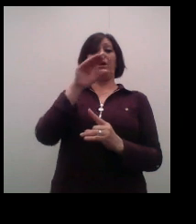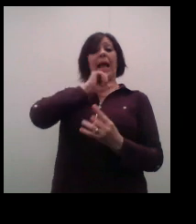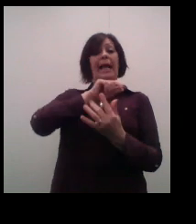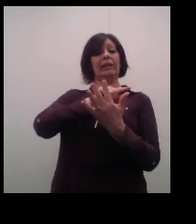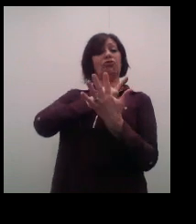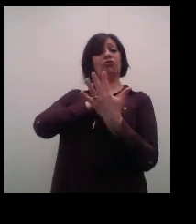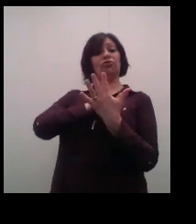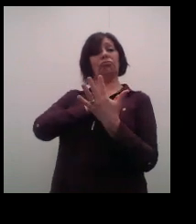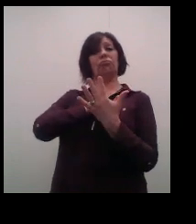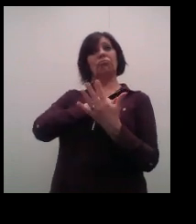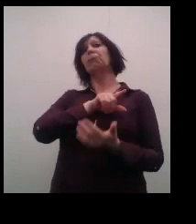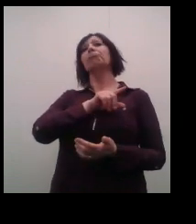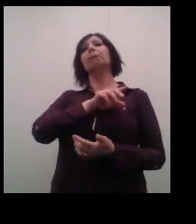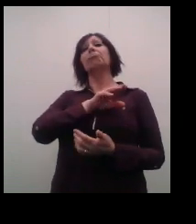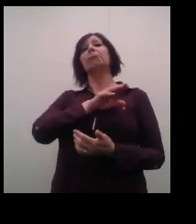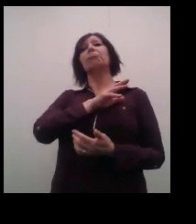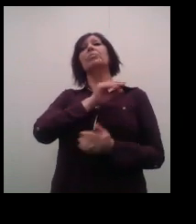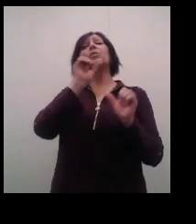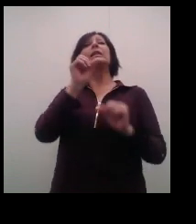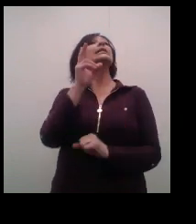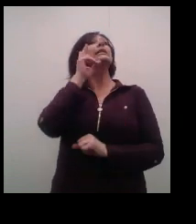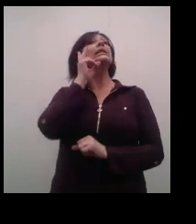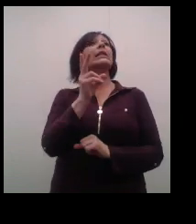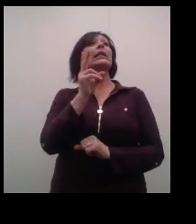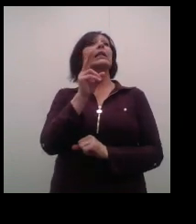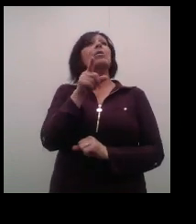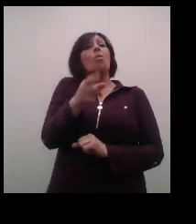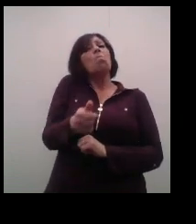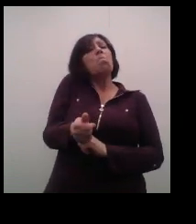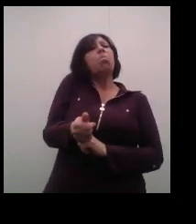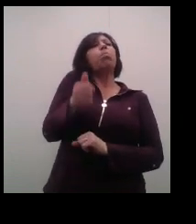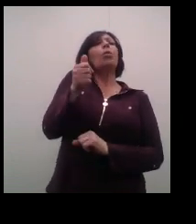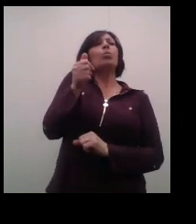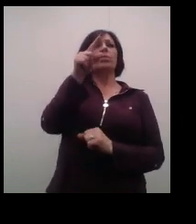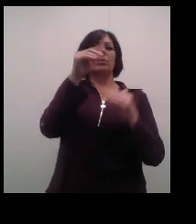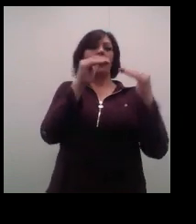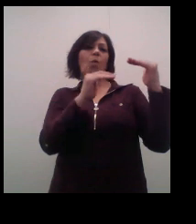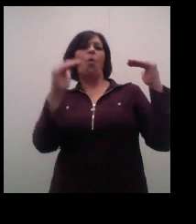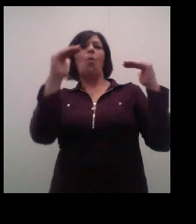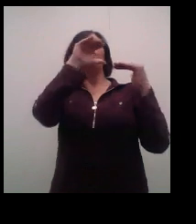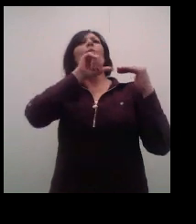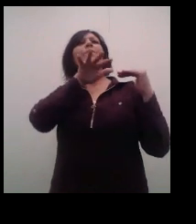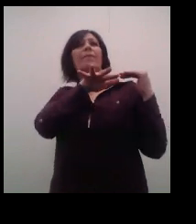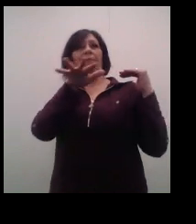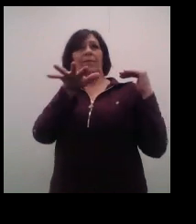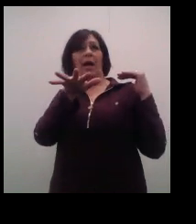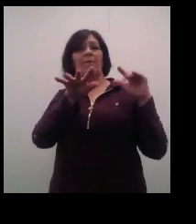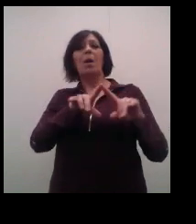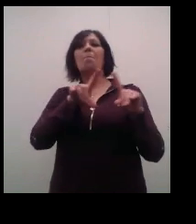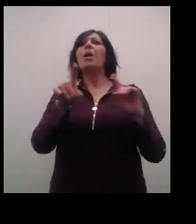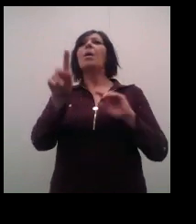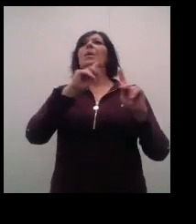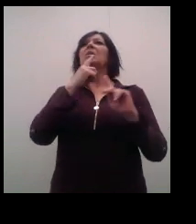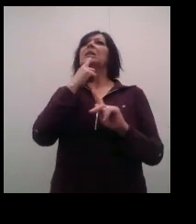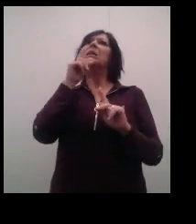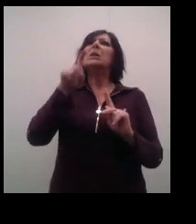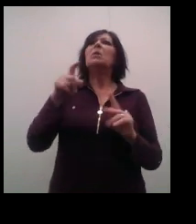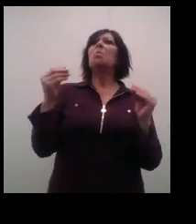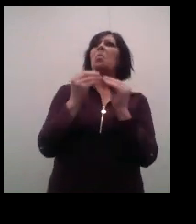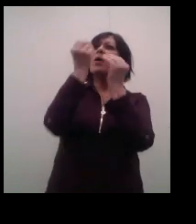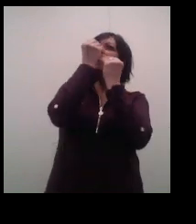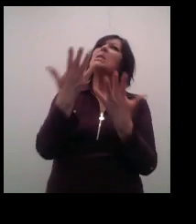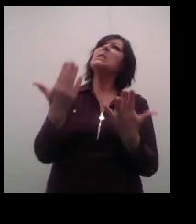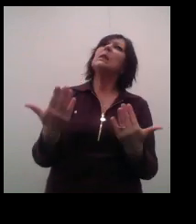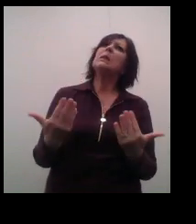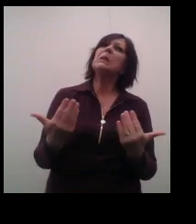age, and you can see that the vast majority of those are over the age of 55, but when people are saying you need to provide more